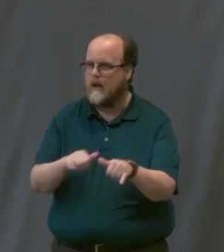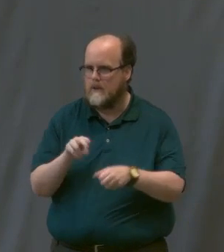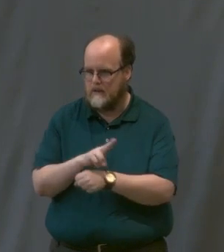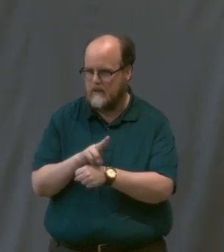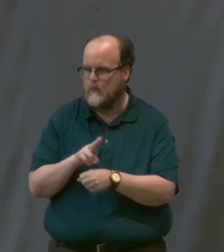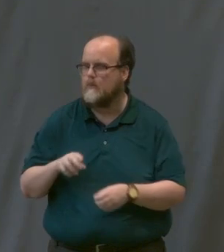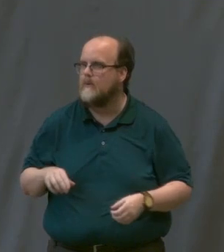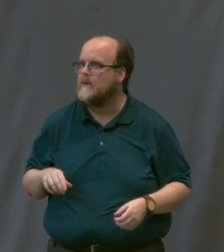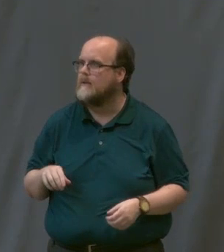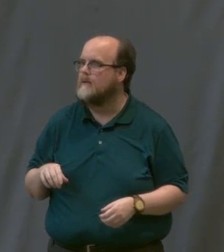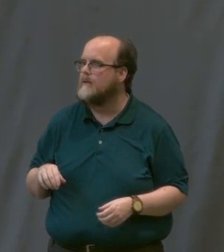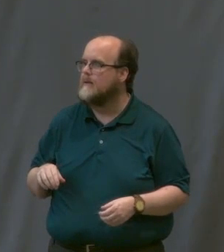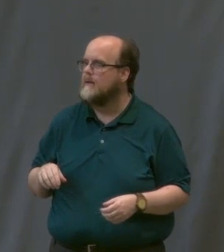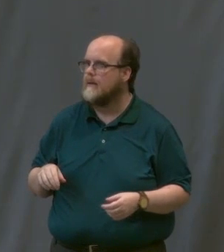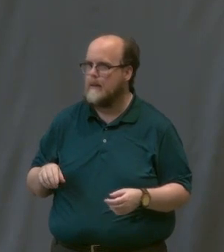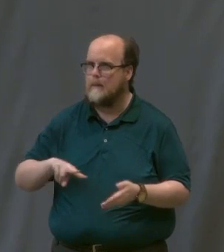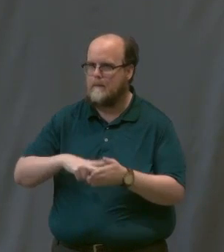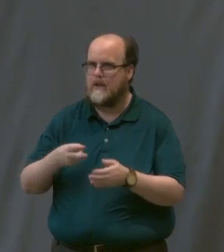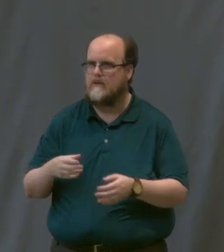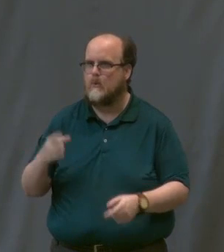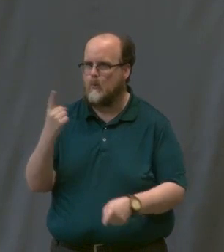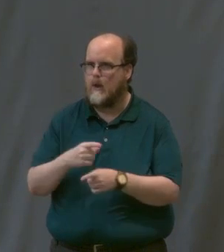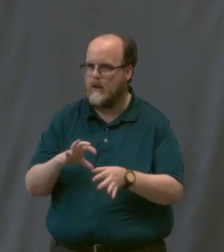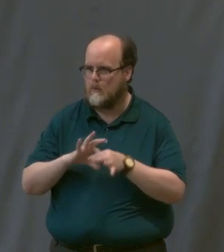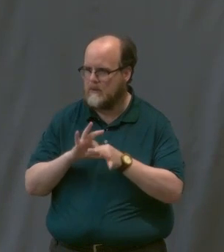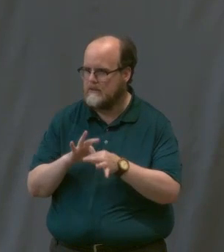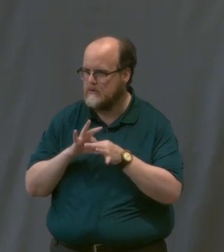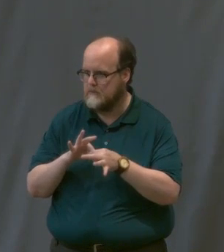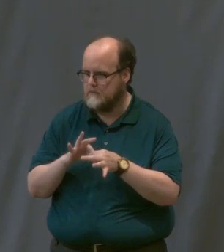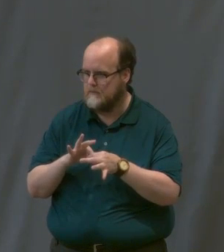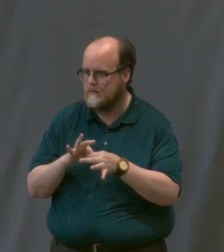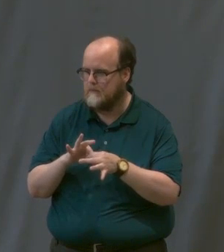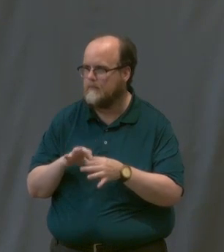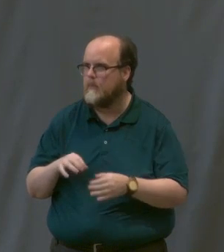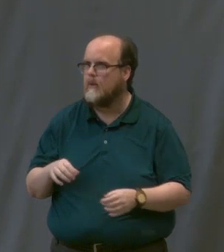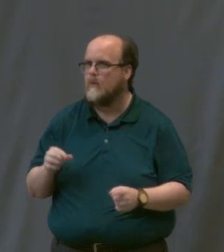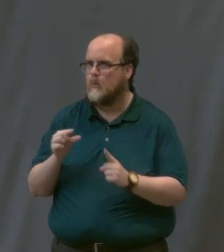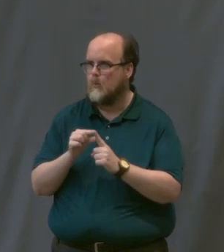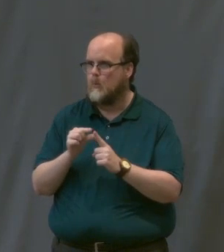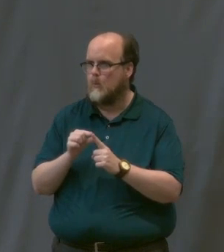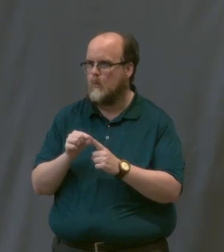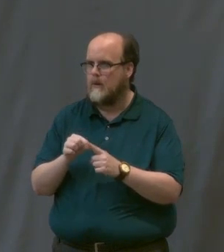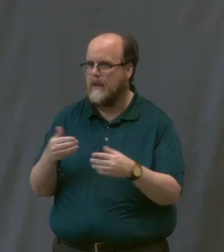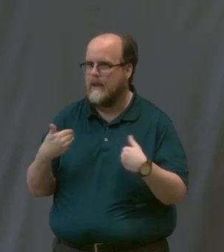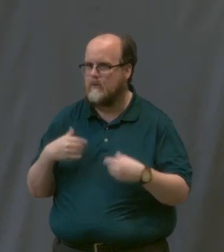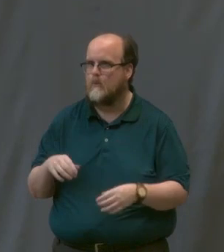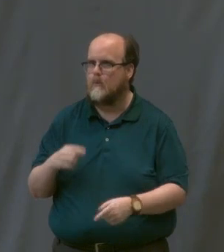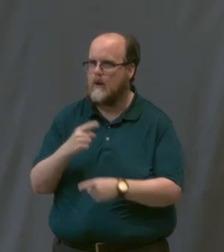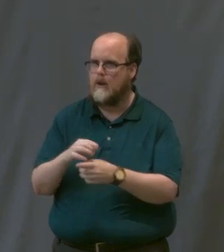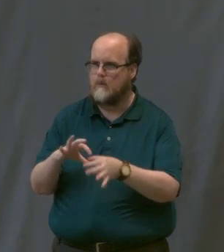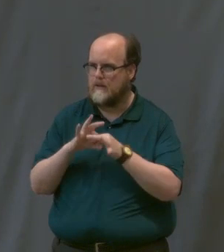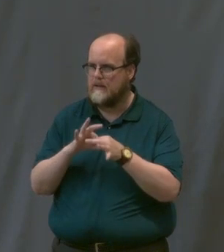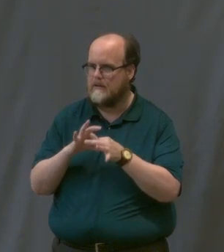in right relationship. And so the words have a right